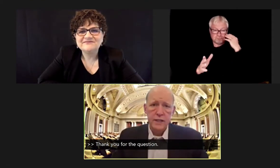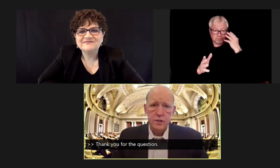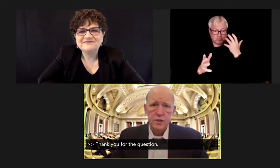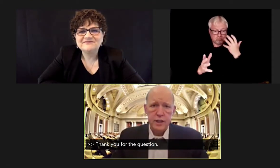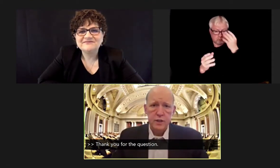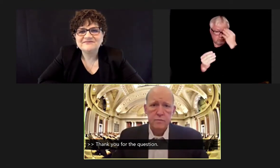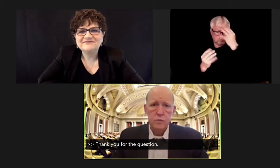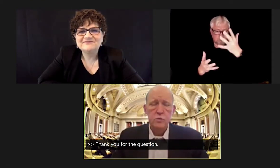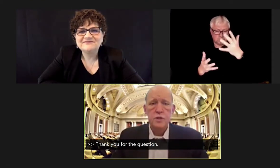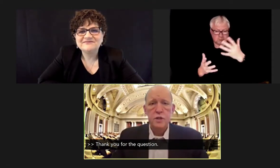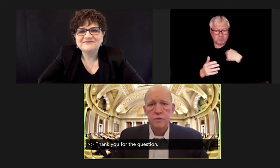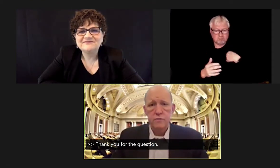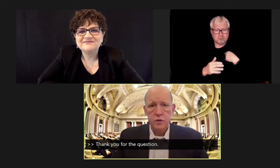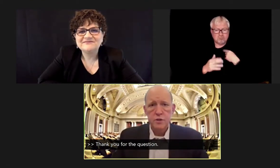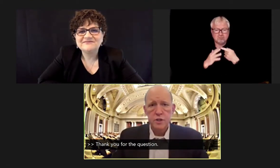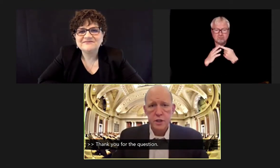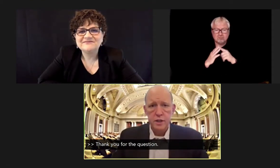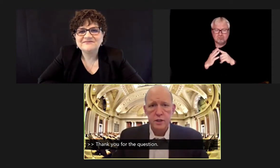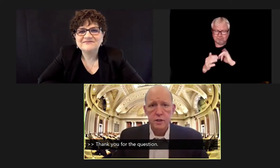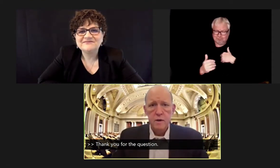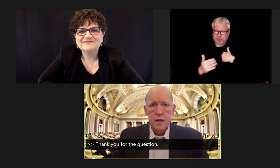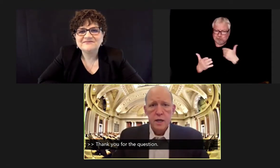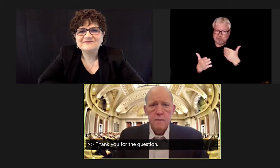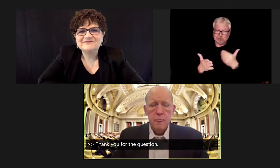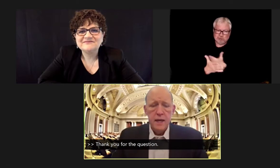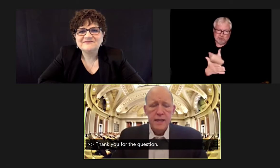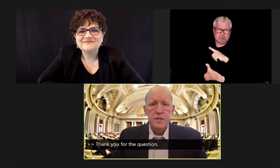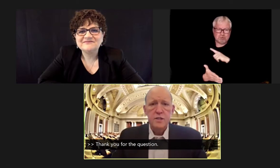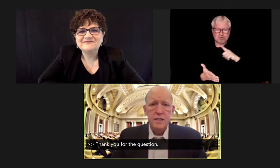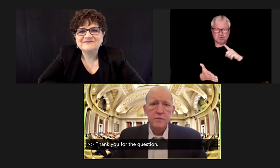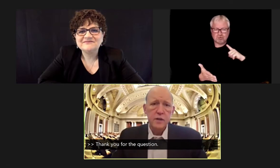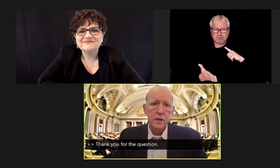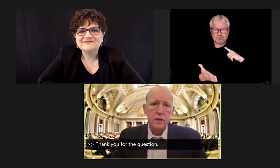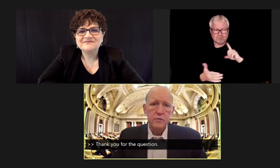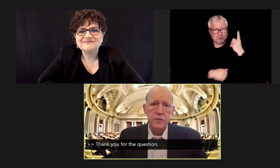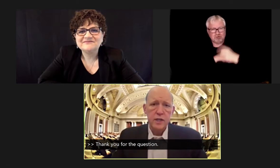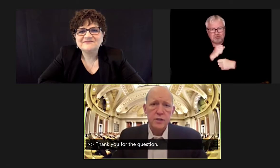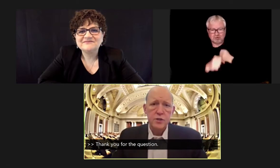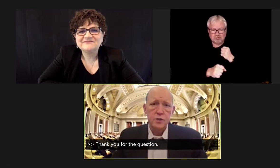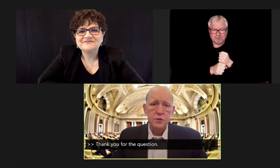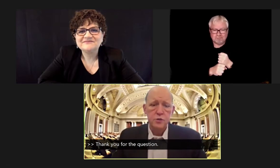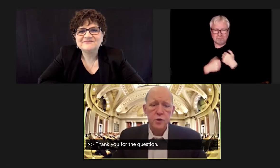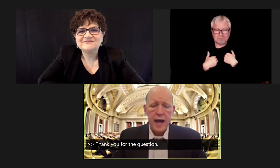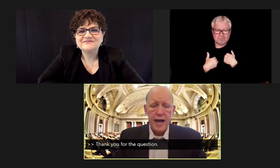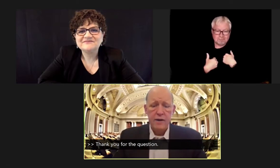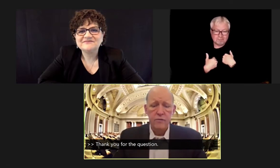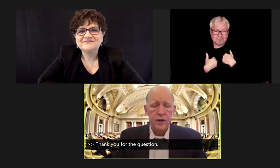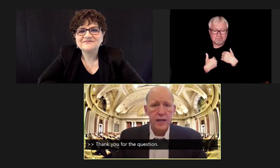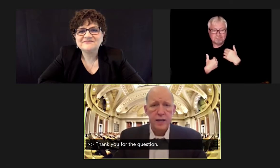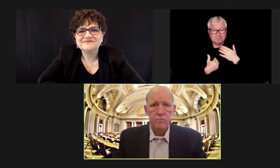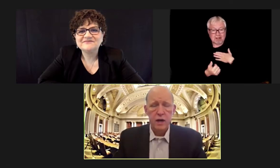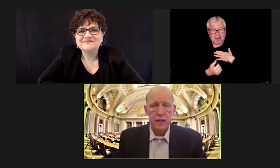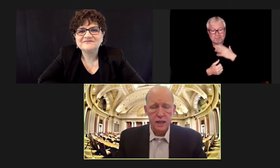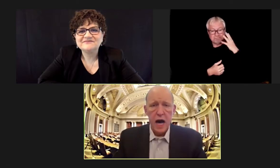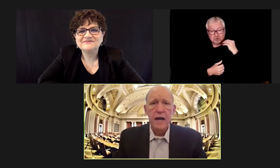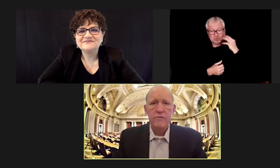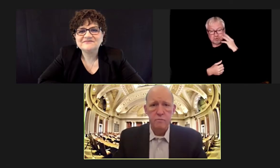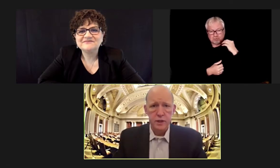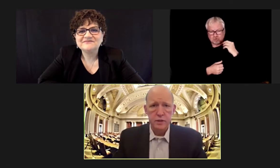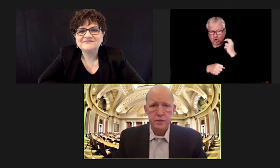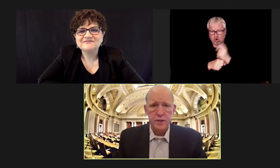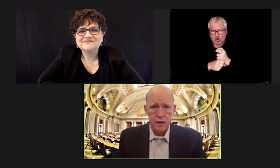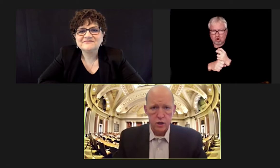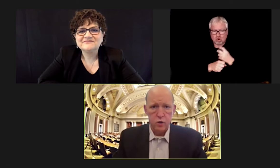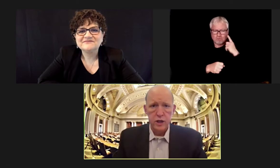new legislator who's in their first year, it's difficult for us to have a lot